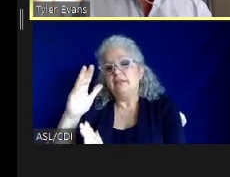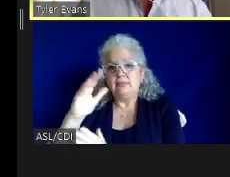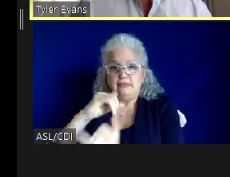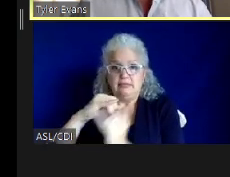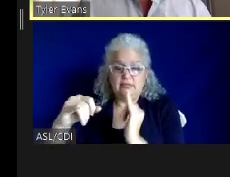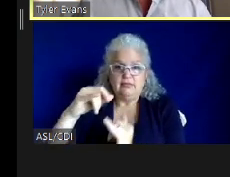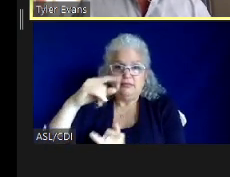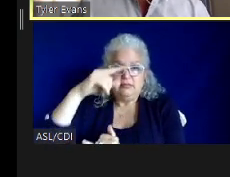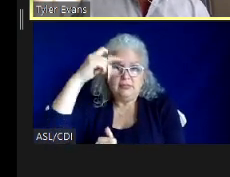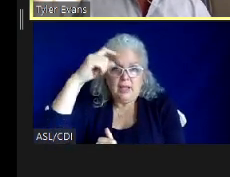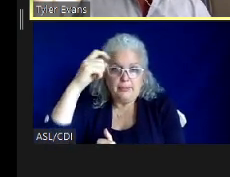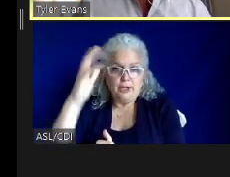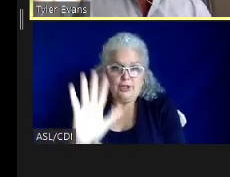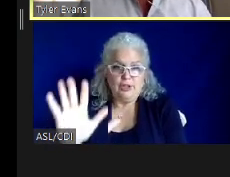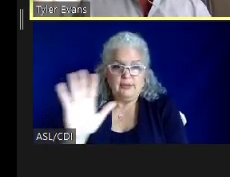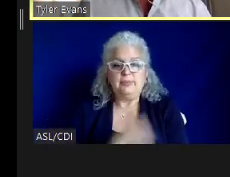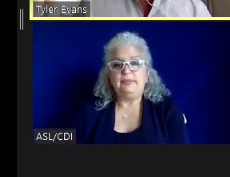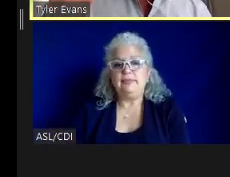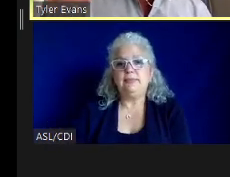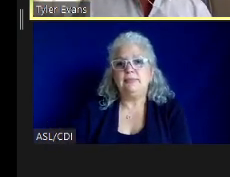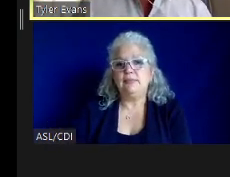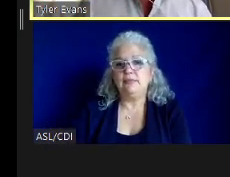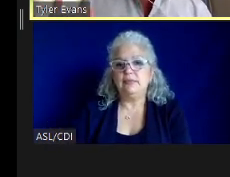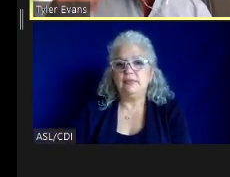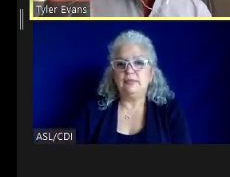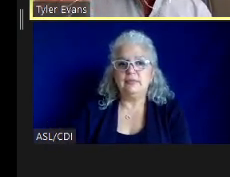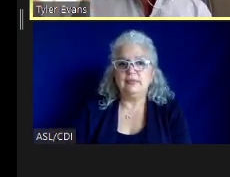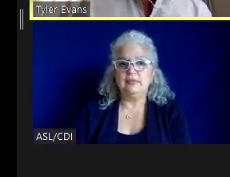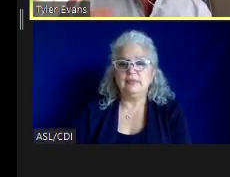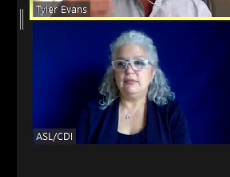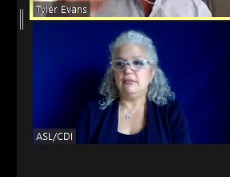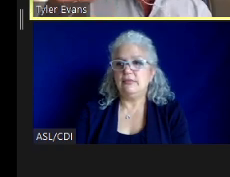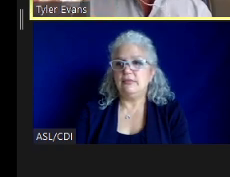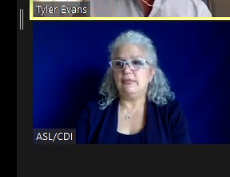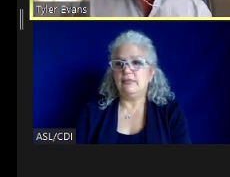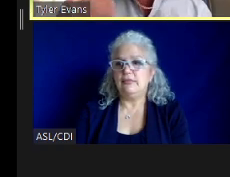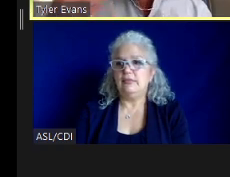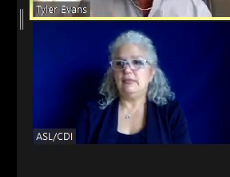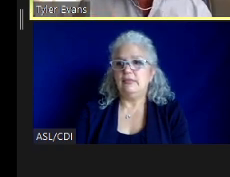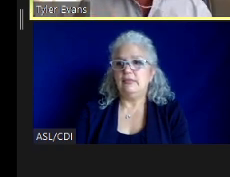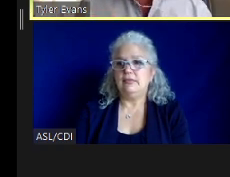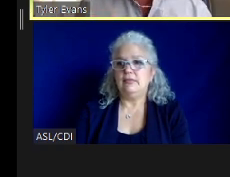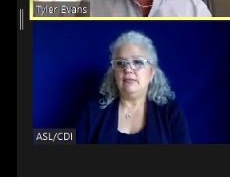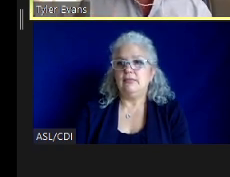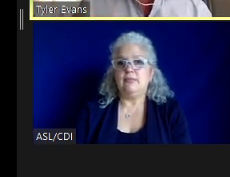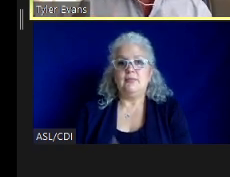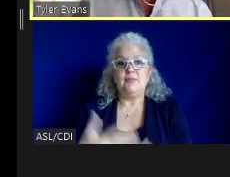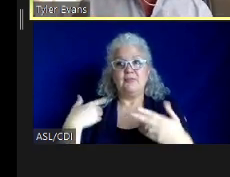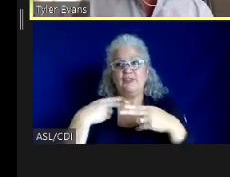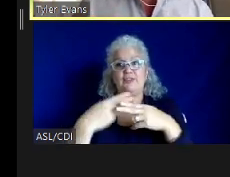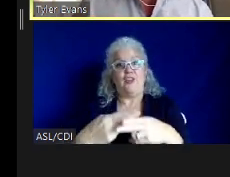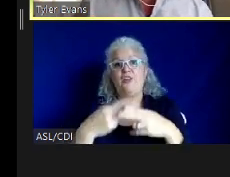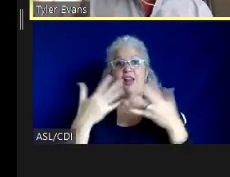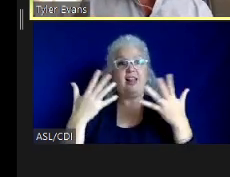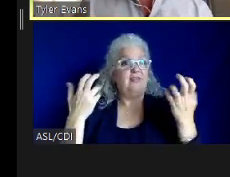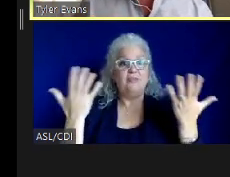So warp speed, is it really safe, right? We're getting a lot of questions about this, right, on the local level and